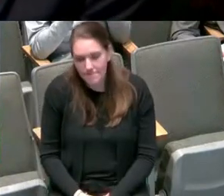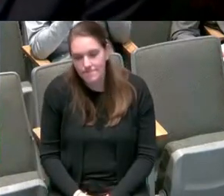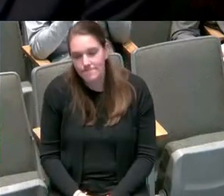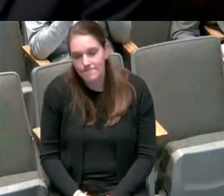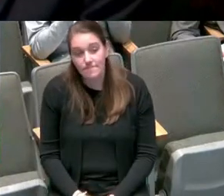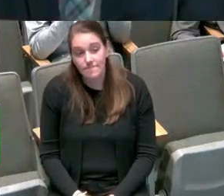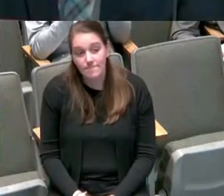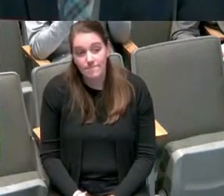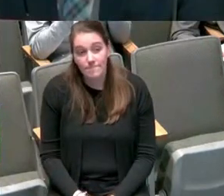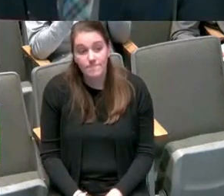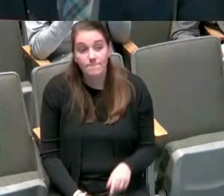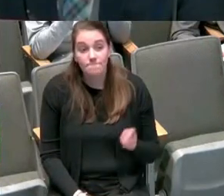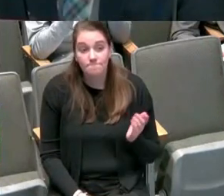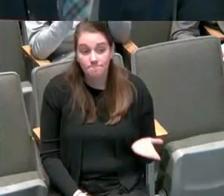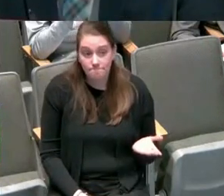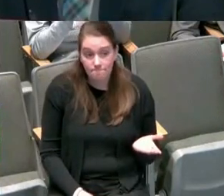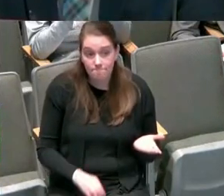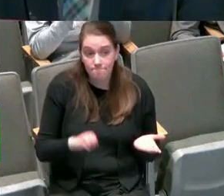okay